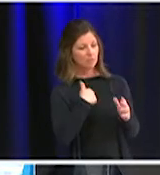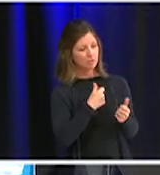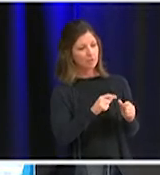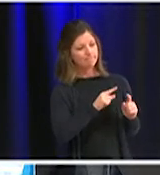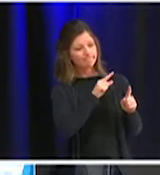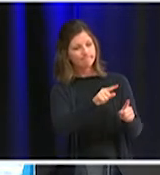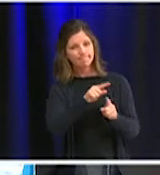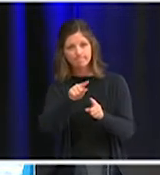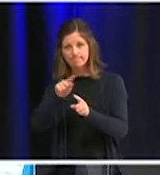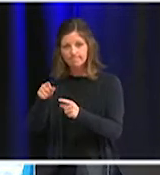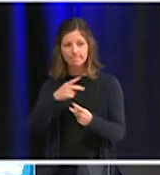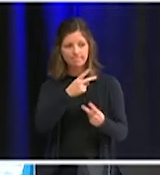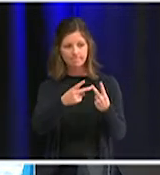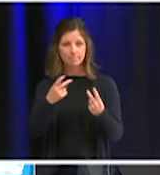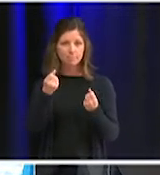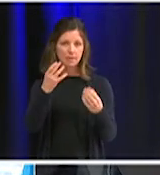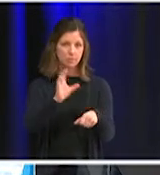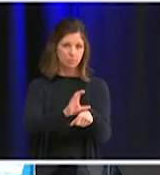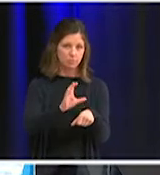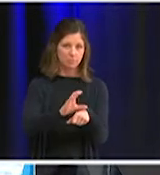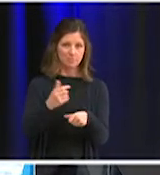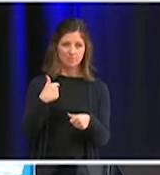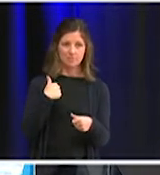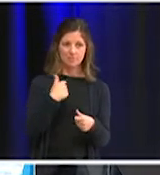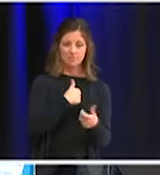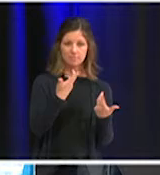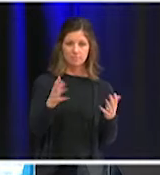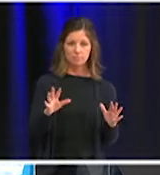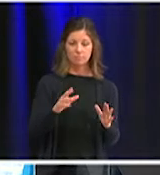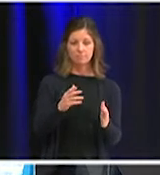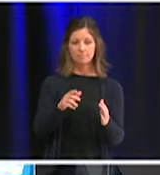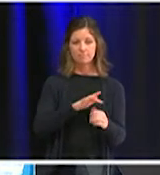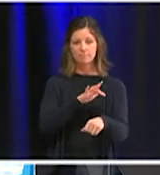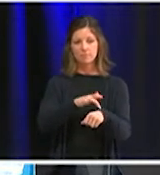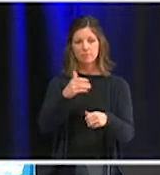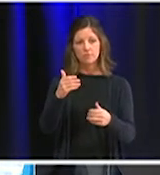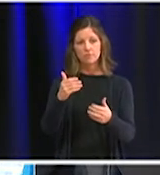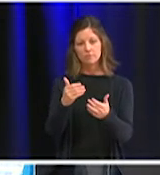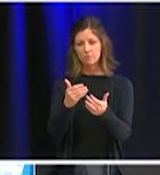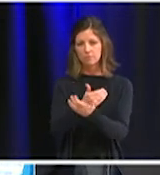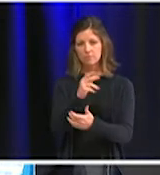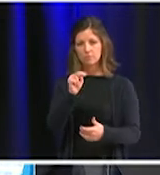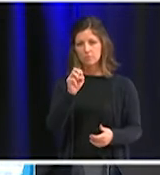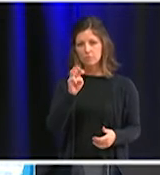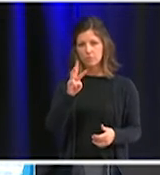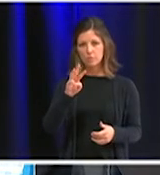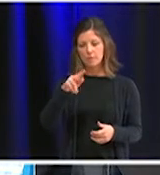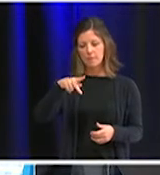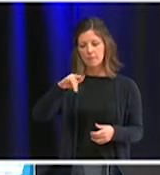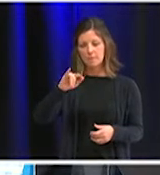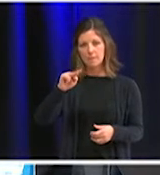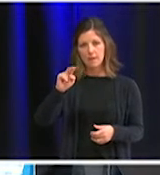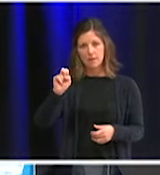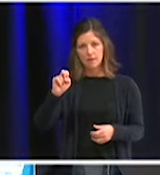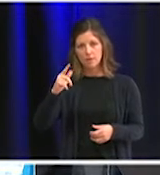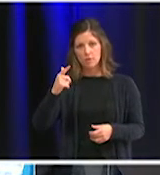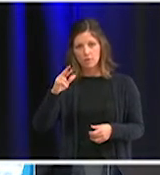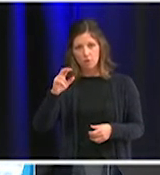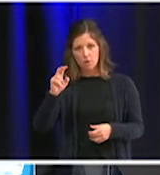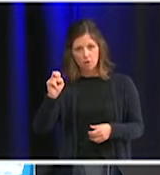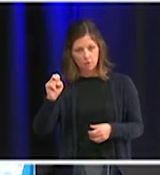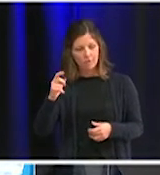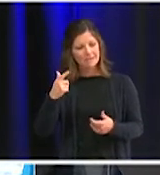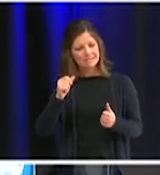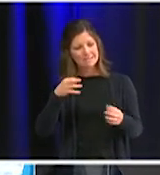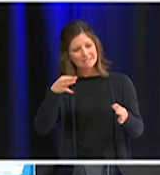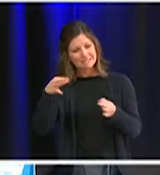We'd also left that and attended New Piney Grove and talked about just the issues around getting folks signed up for the census. So we're